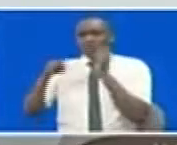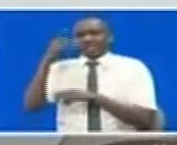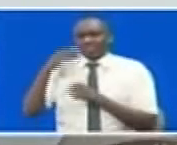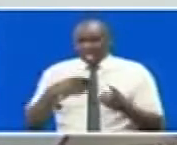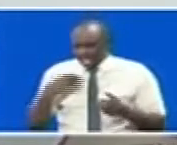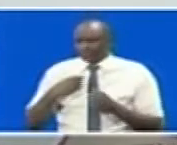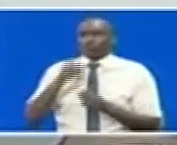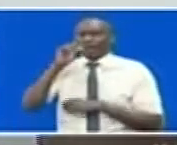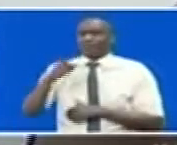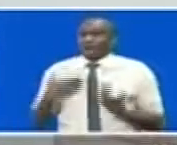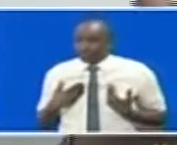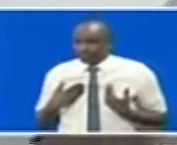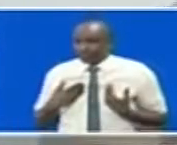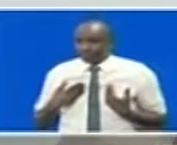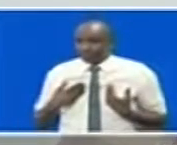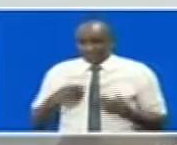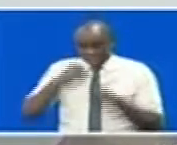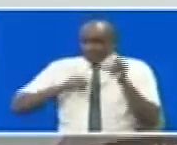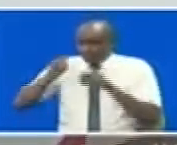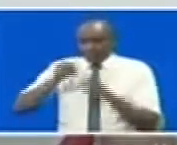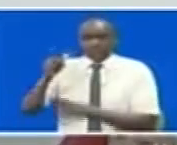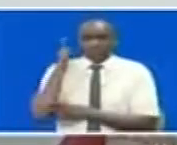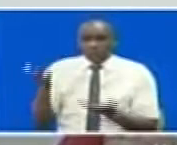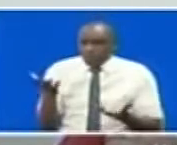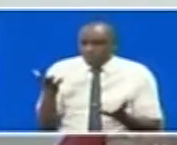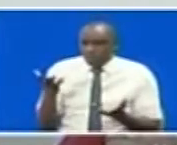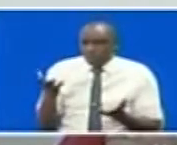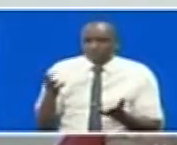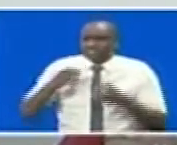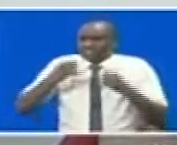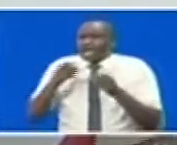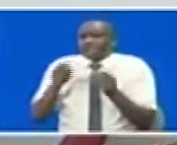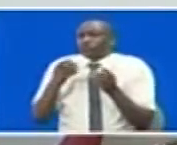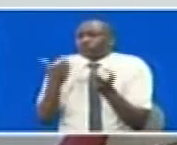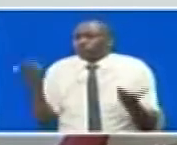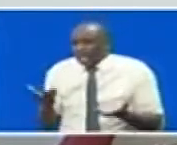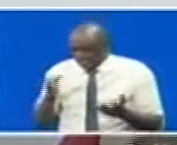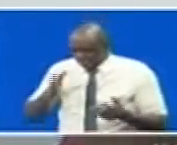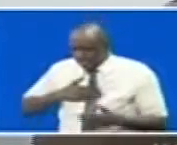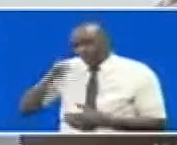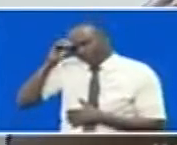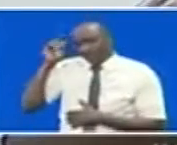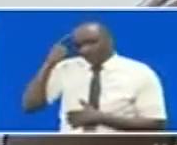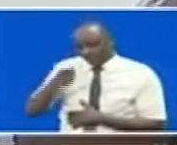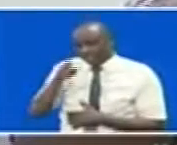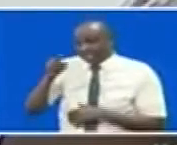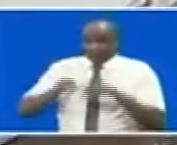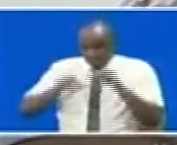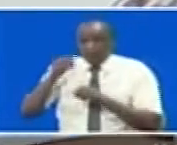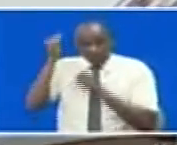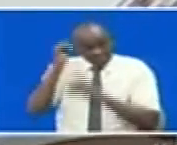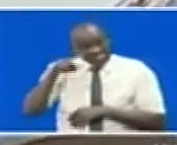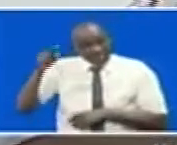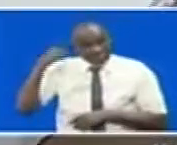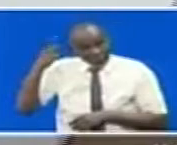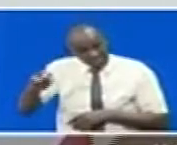of those things that makes you wonder, when they were drafting this law, what was the mischief they were trying to cure? In my opinion, it was crafted with politicians in